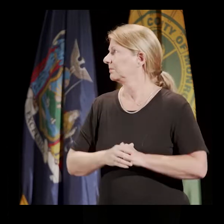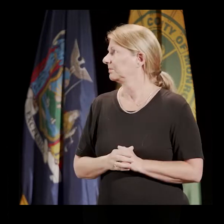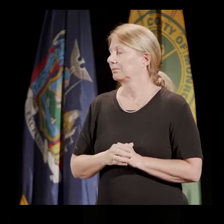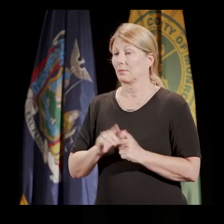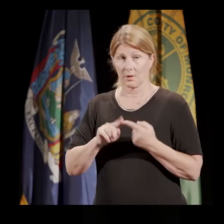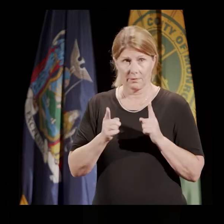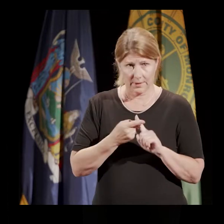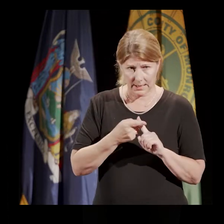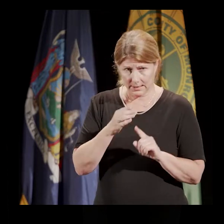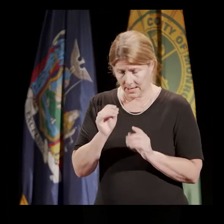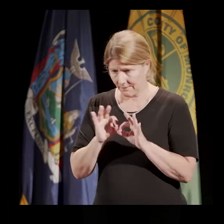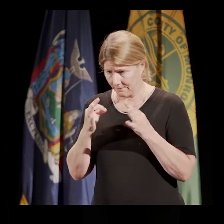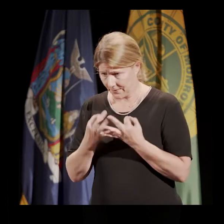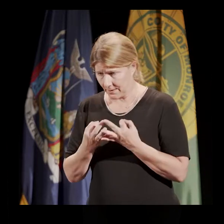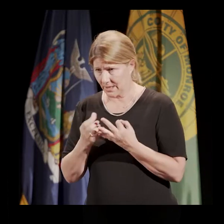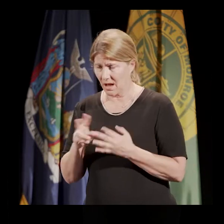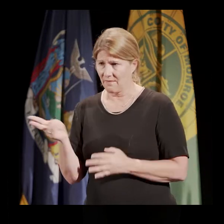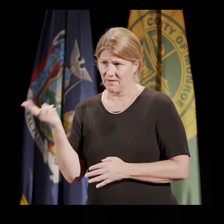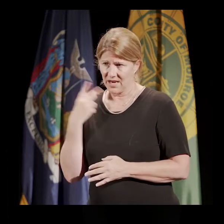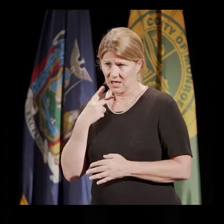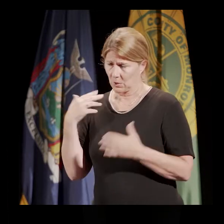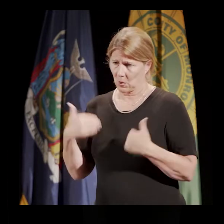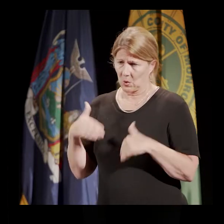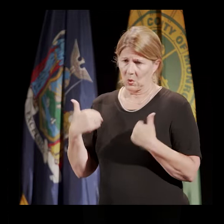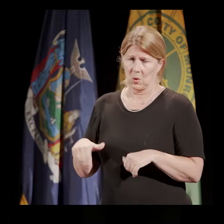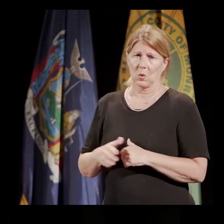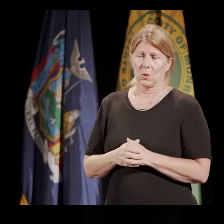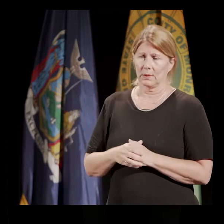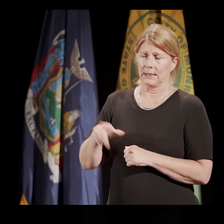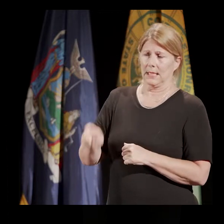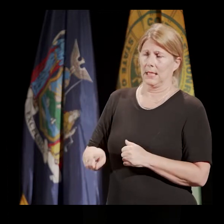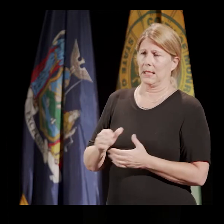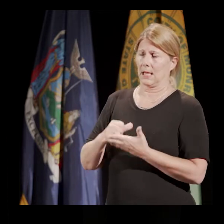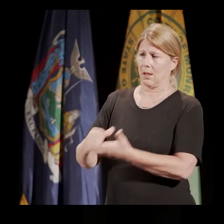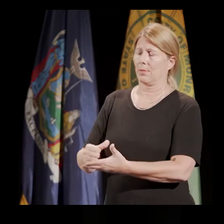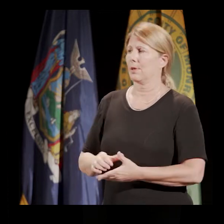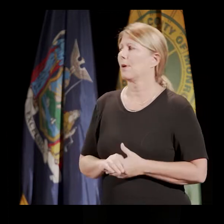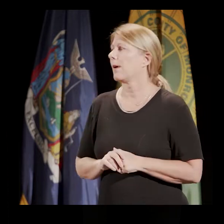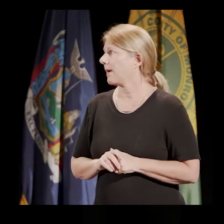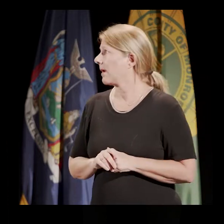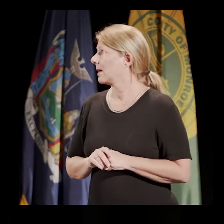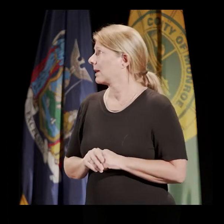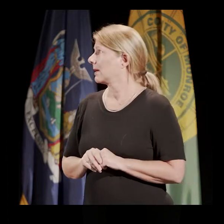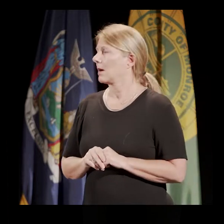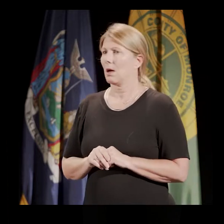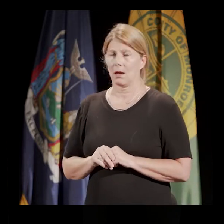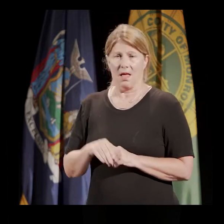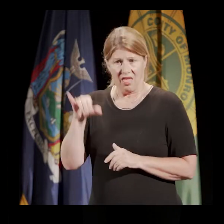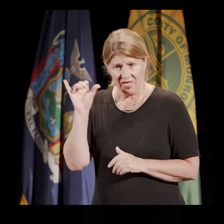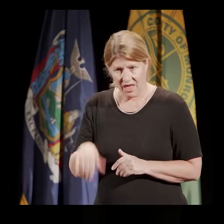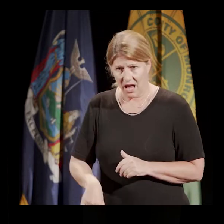families of the victims decide to take justice into their own hands and they retaliate, which just keeps the cycle